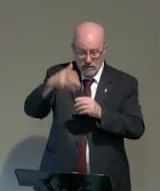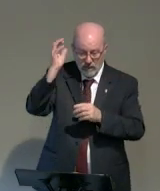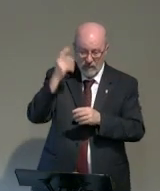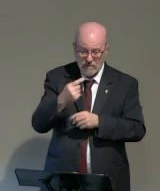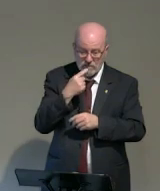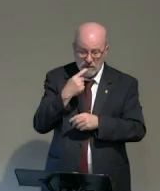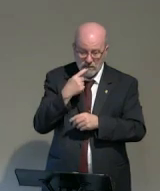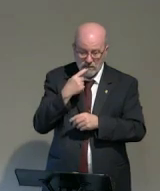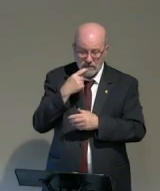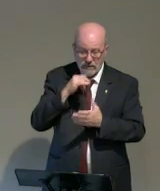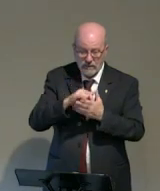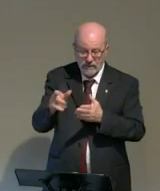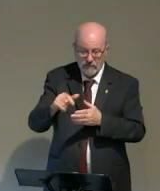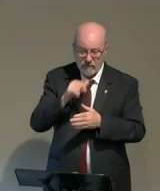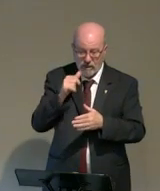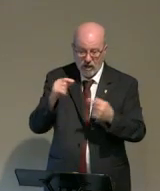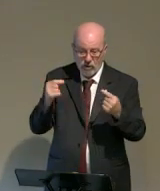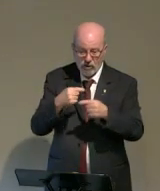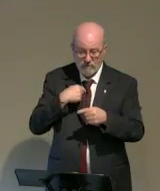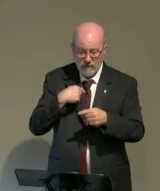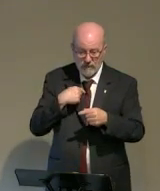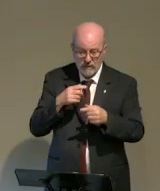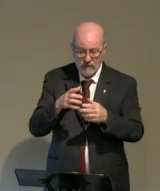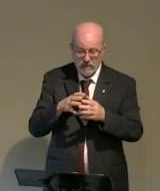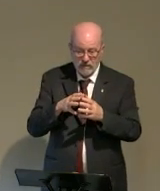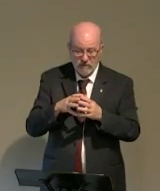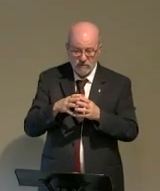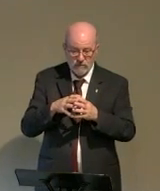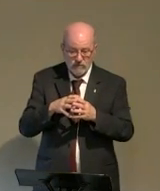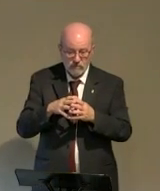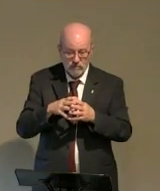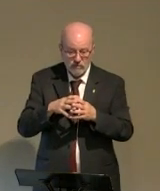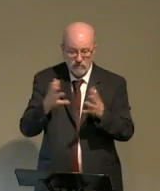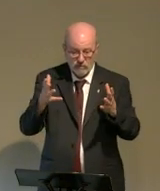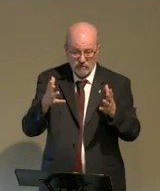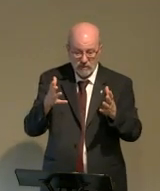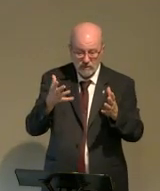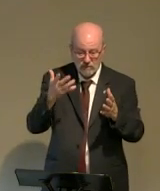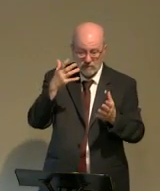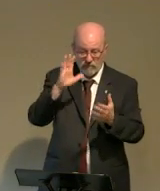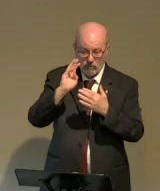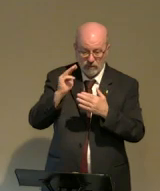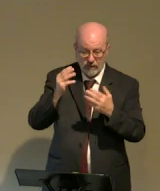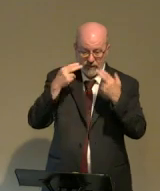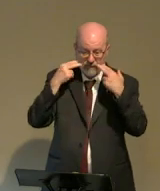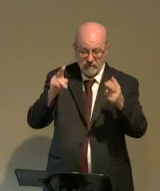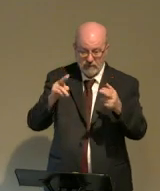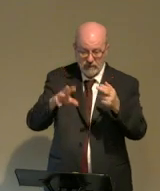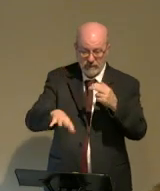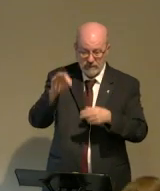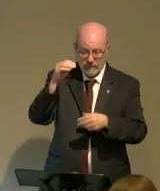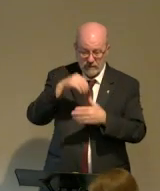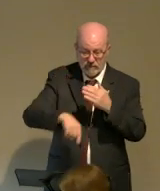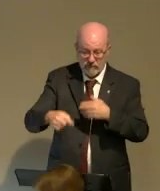mouths, that they have nor hurt, that they have not hurt me. For as much as before